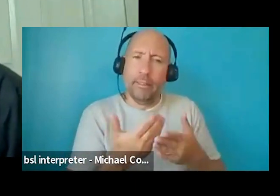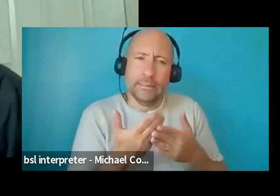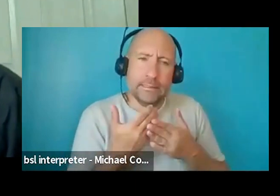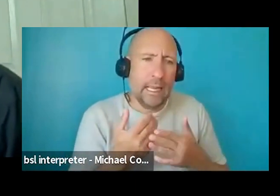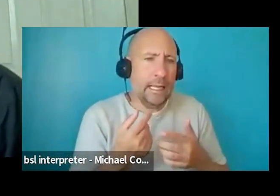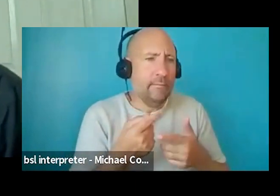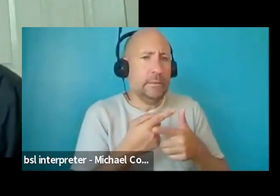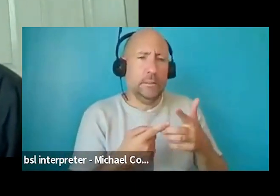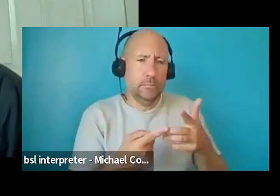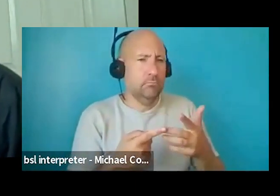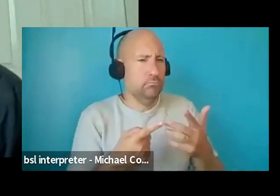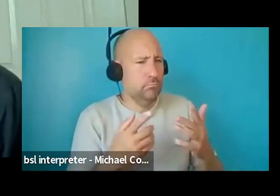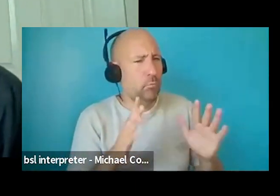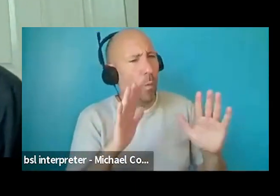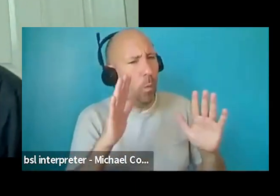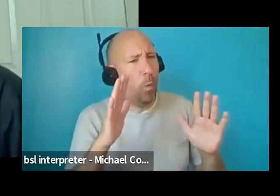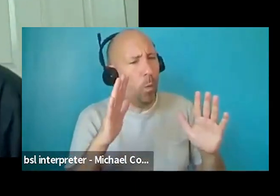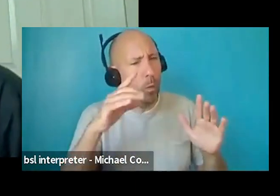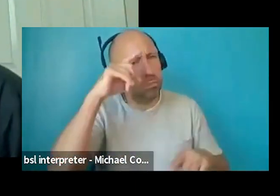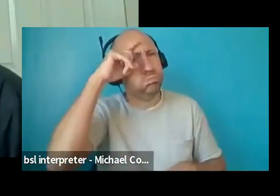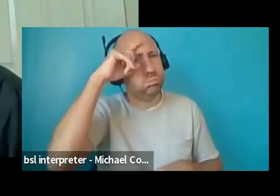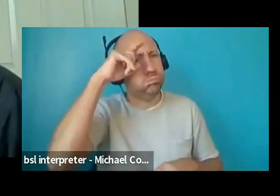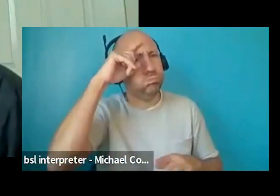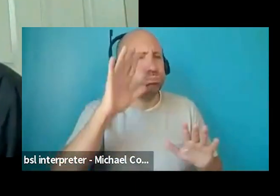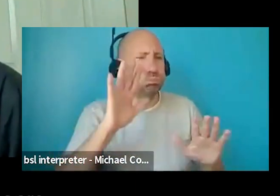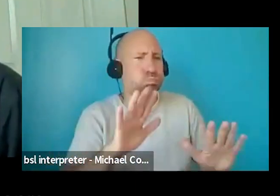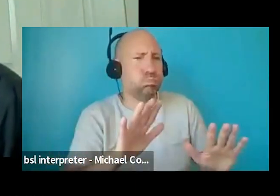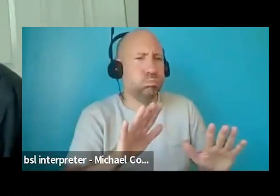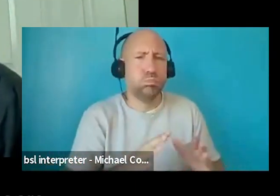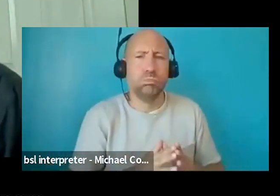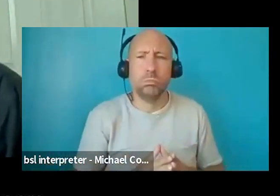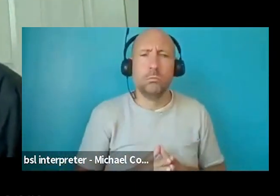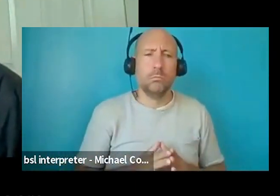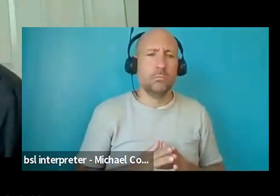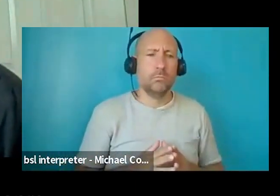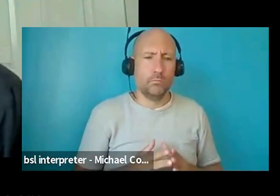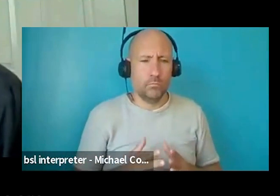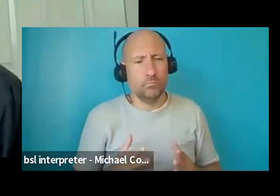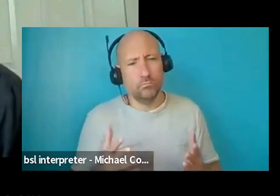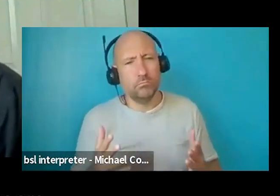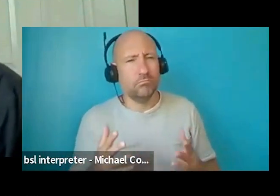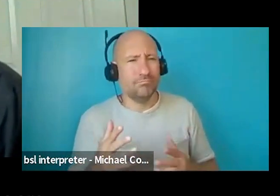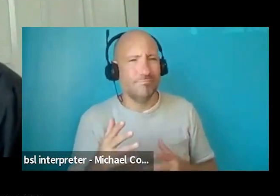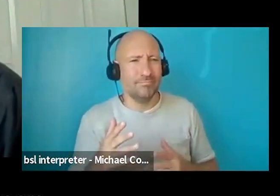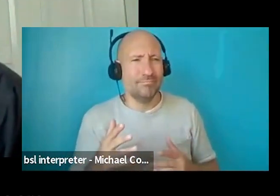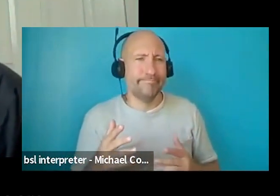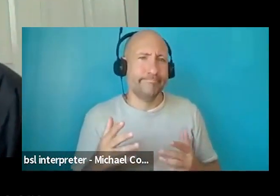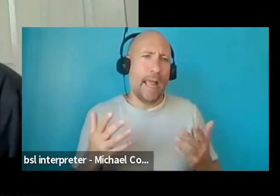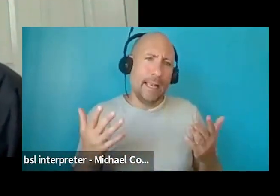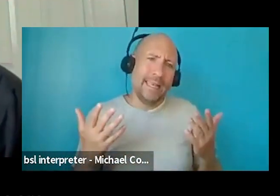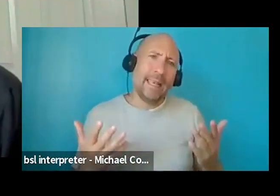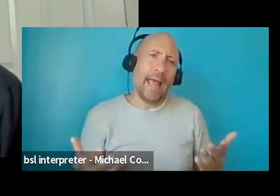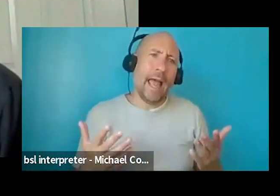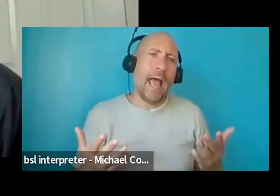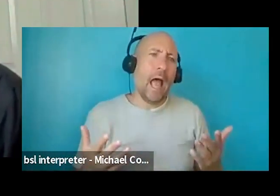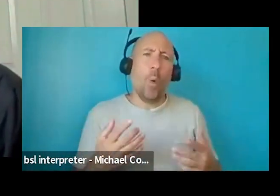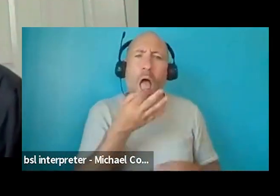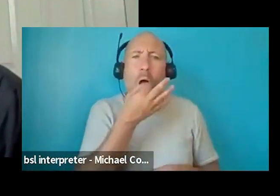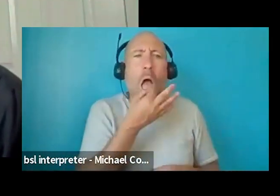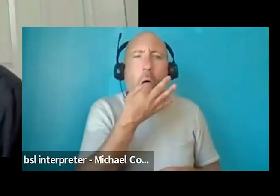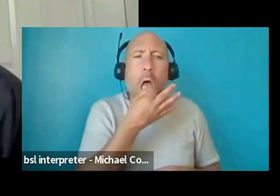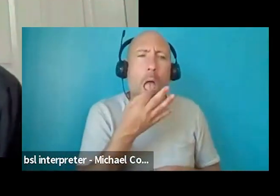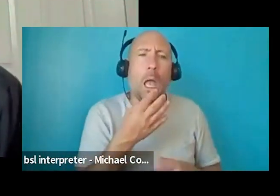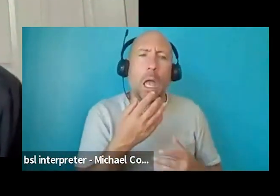So yes, so, you know, even though most of the countries are not mandated to do testing